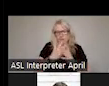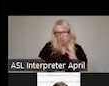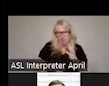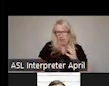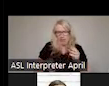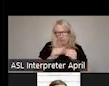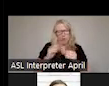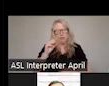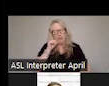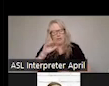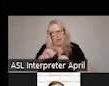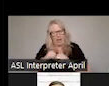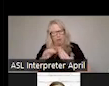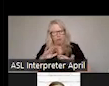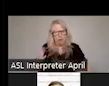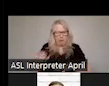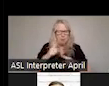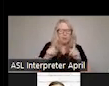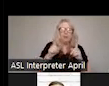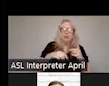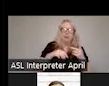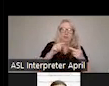died. I have a lot of